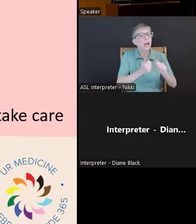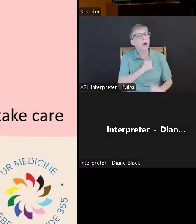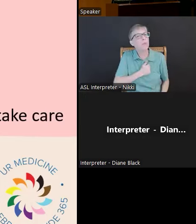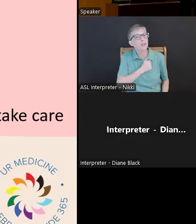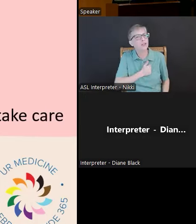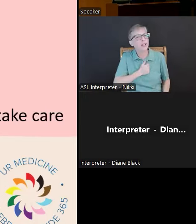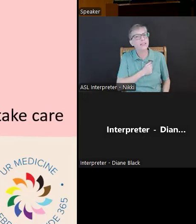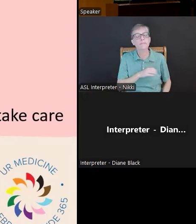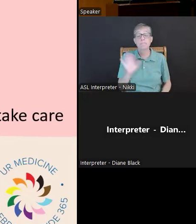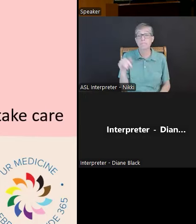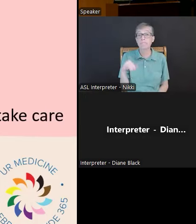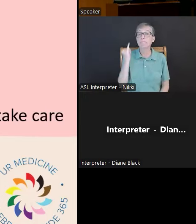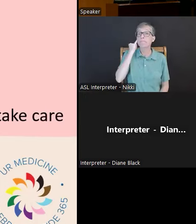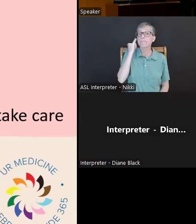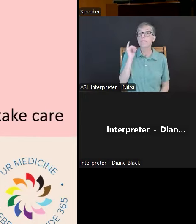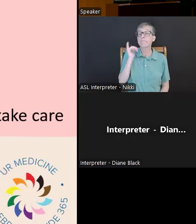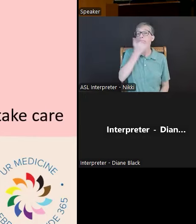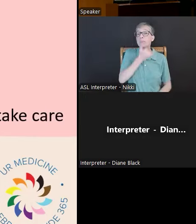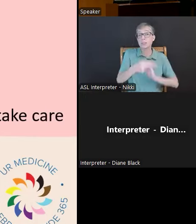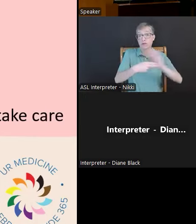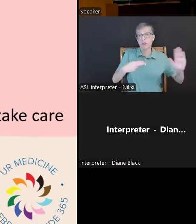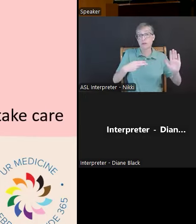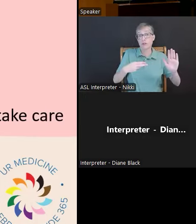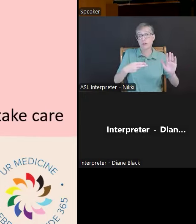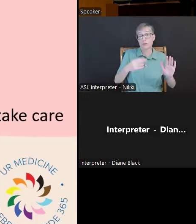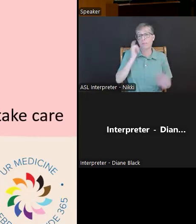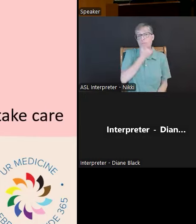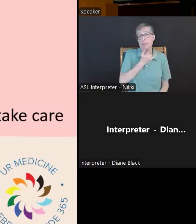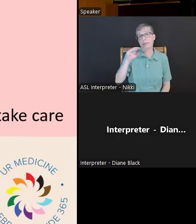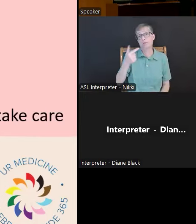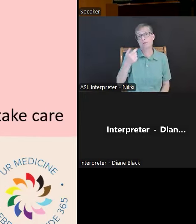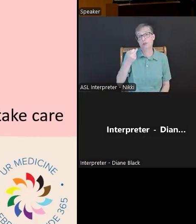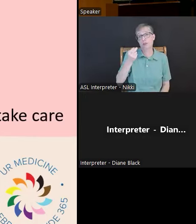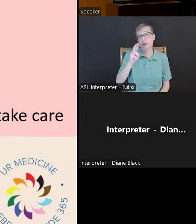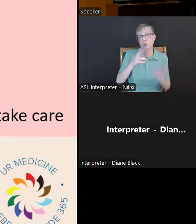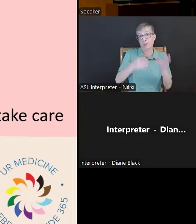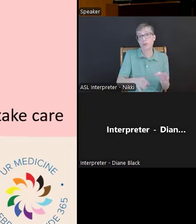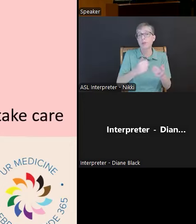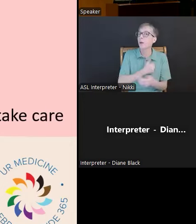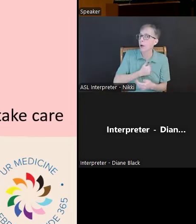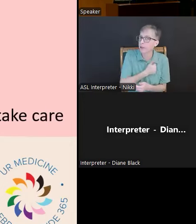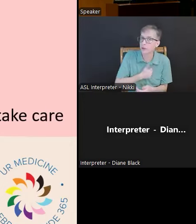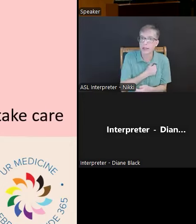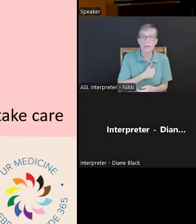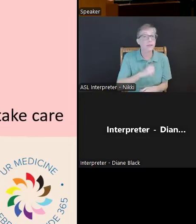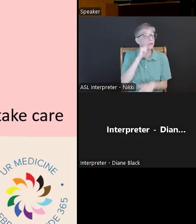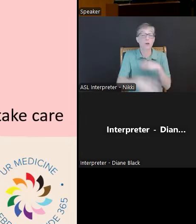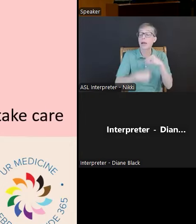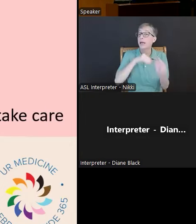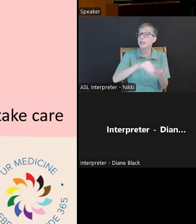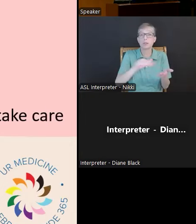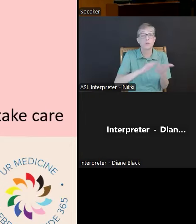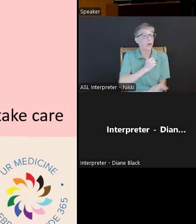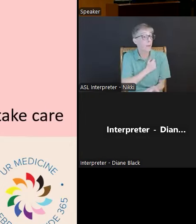you misgender somebody, apologize without defending it, without putting an excuse, and move